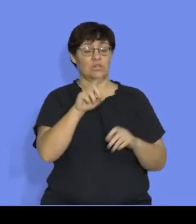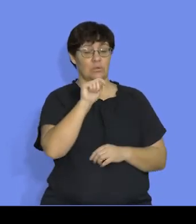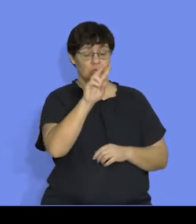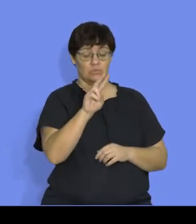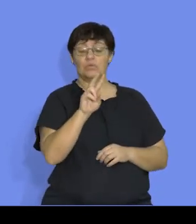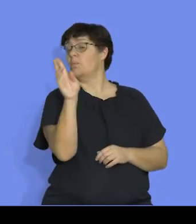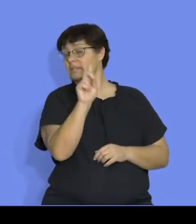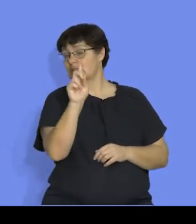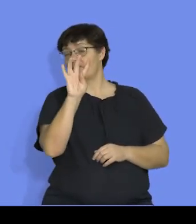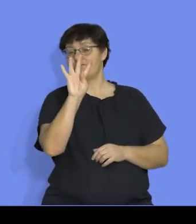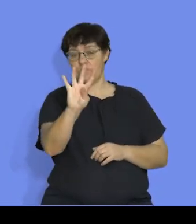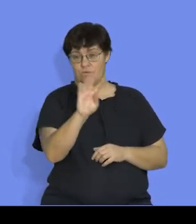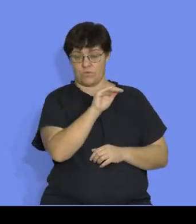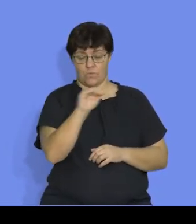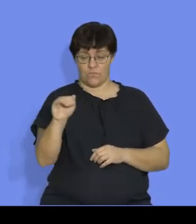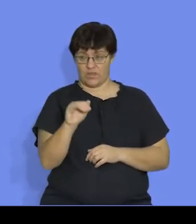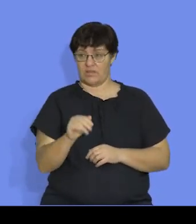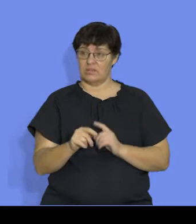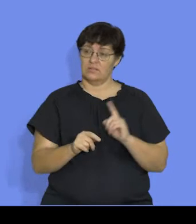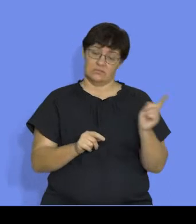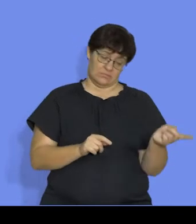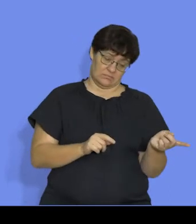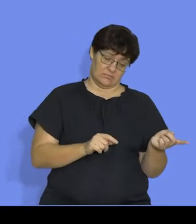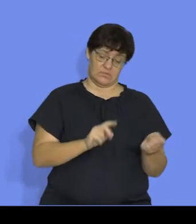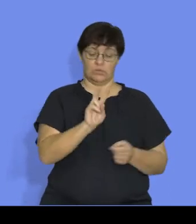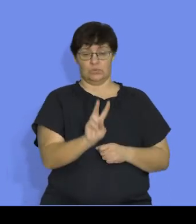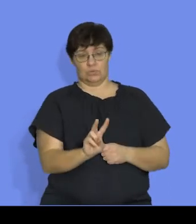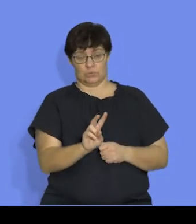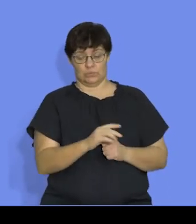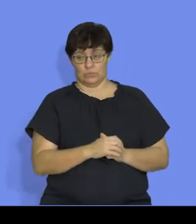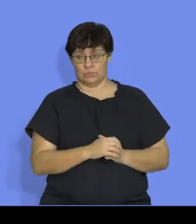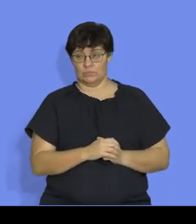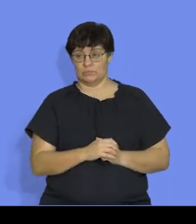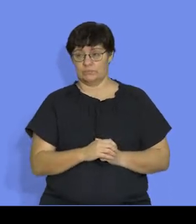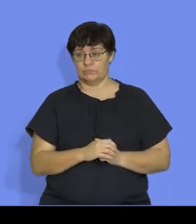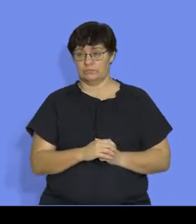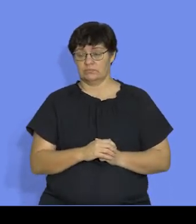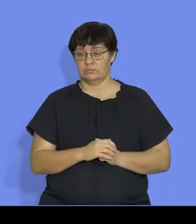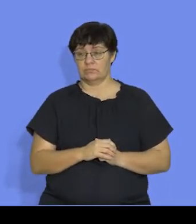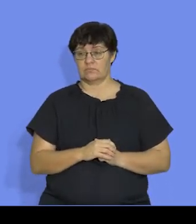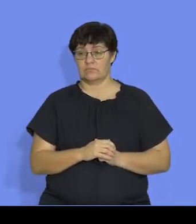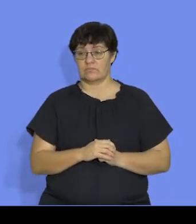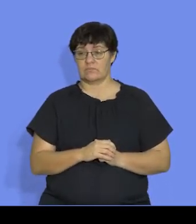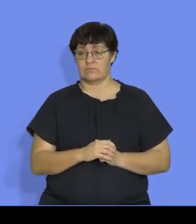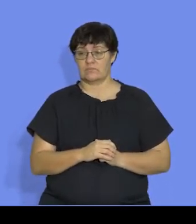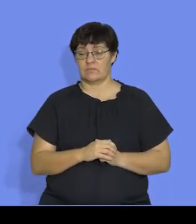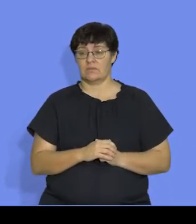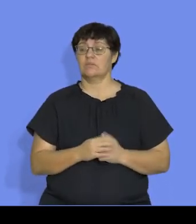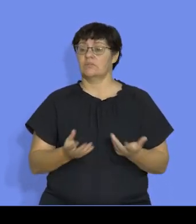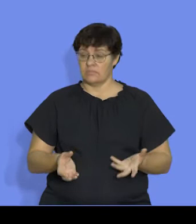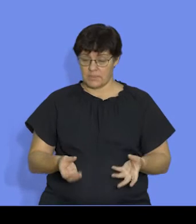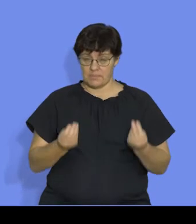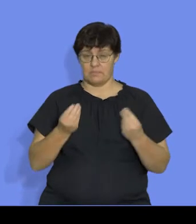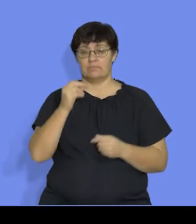2 was 4, and the value of term 1 is 2. And 4 over